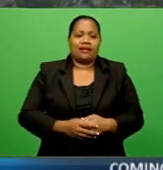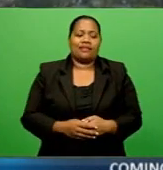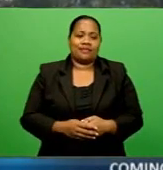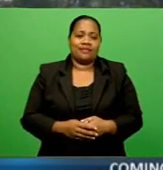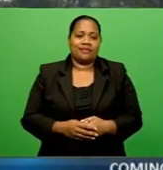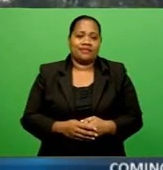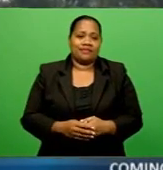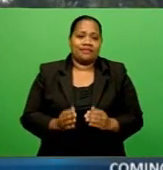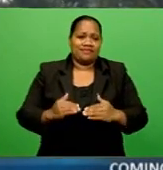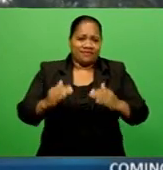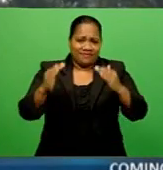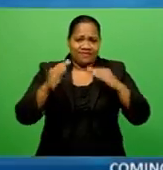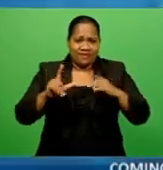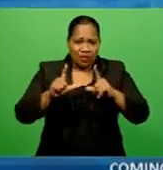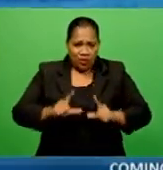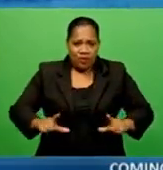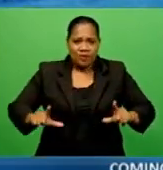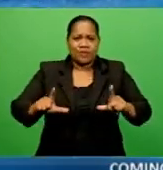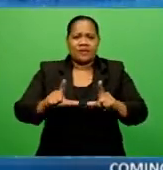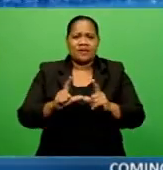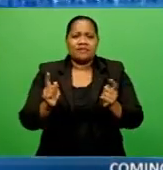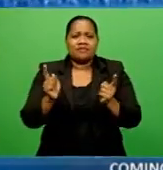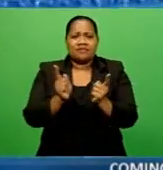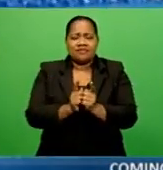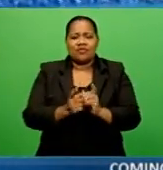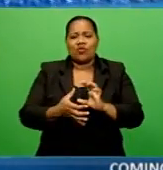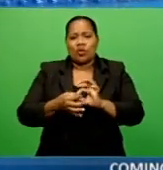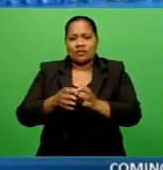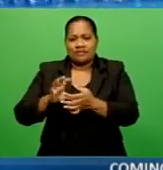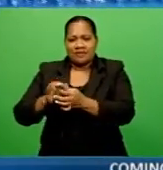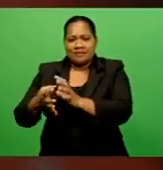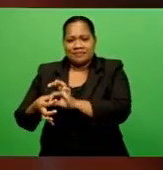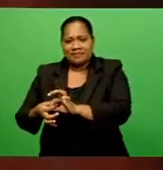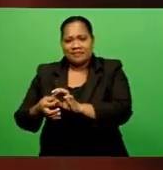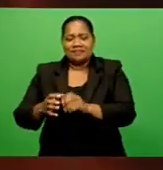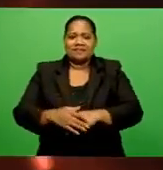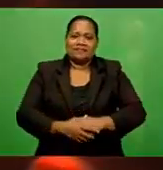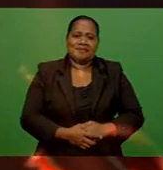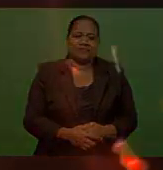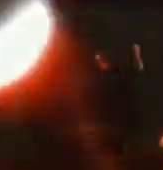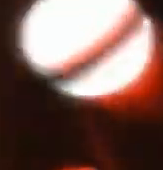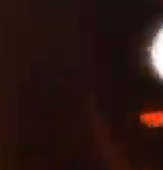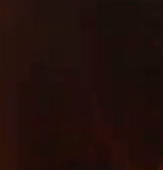And sanctioned local meets for Olympic hopefuls. This and more coming up.